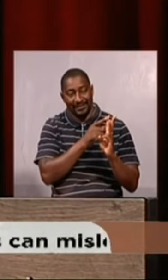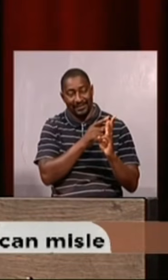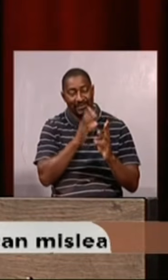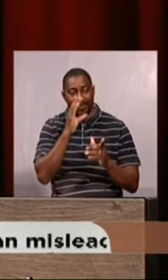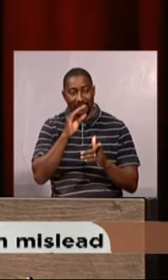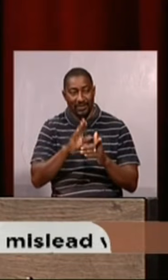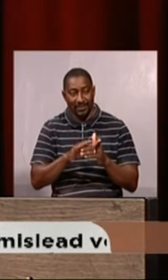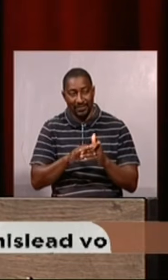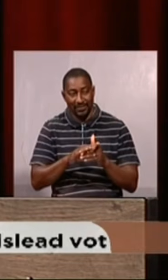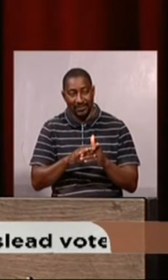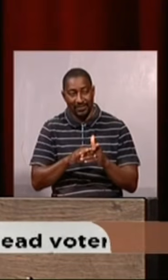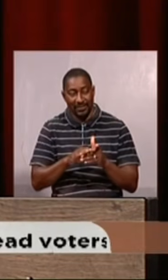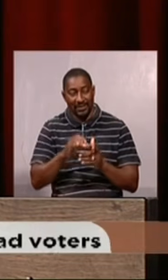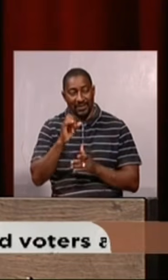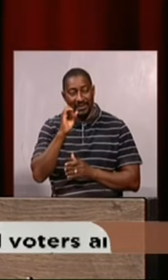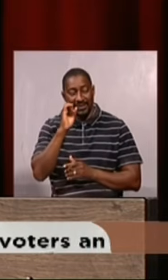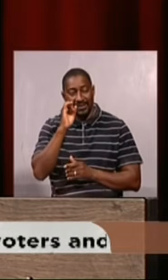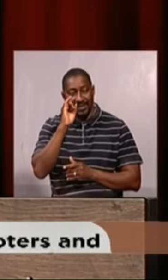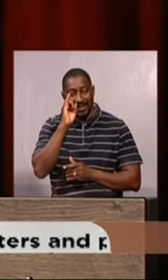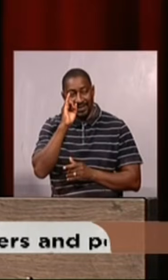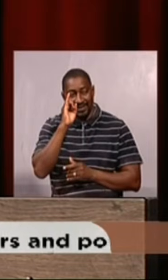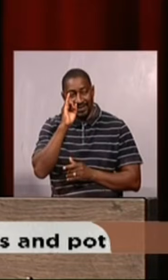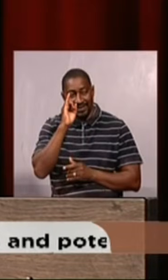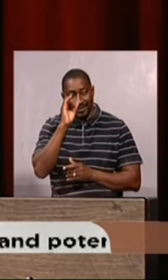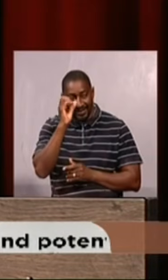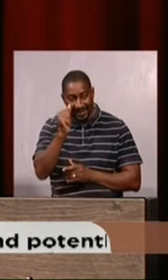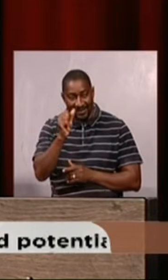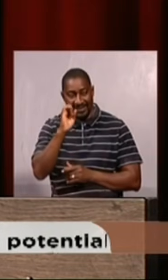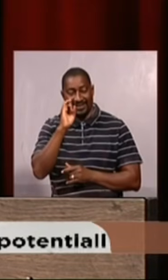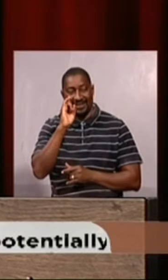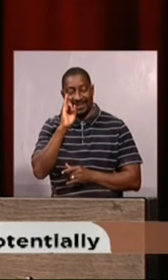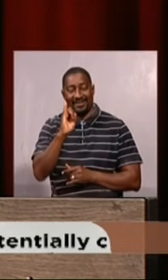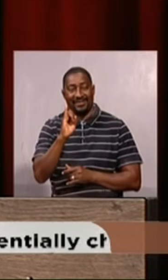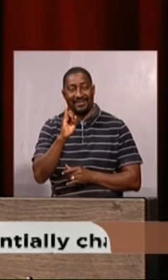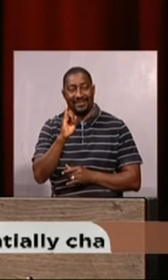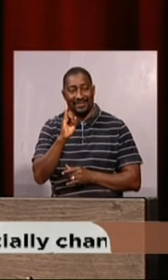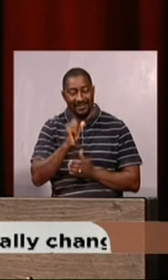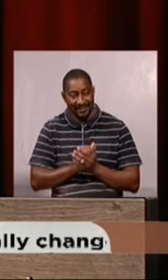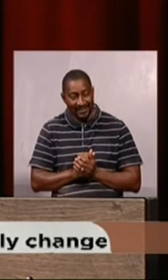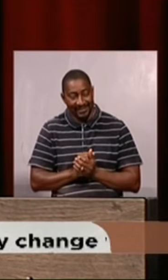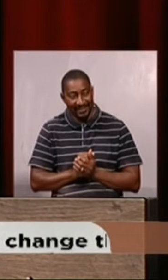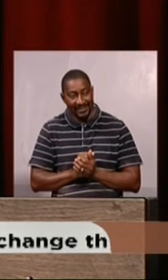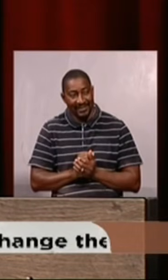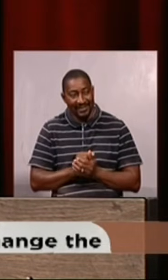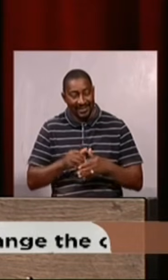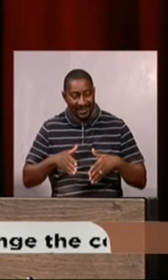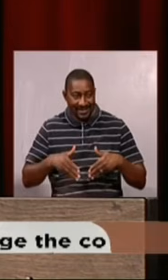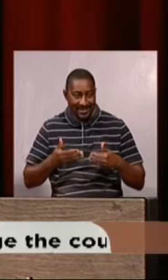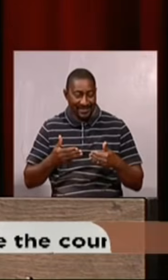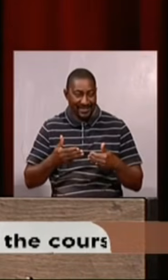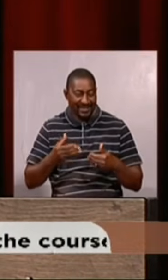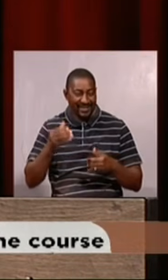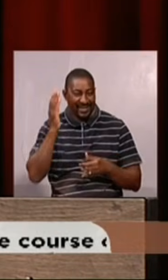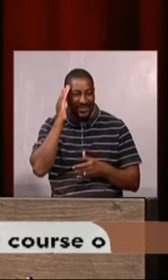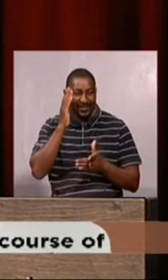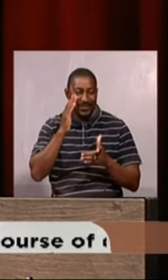impact of AI and fake news. Once again, coming back to misinformation, disinformation. How do I distinguish? I mean, some